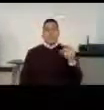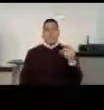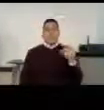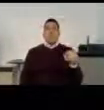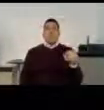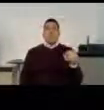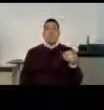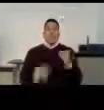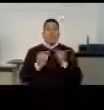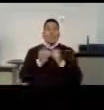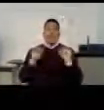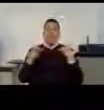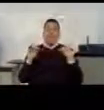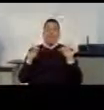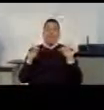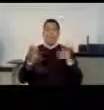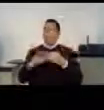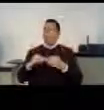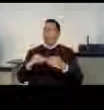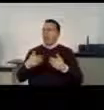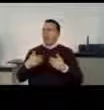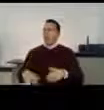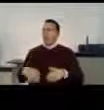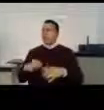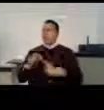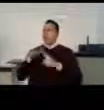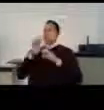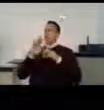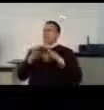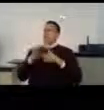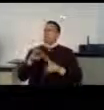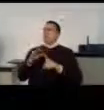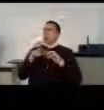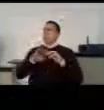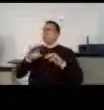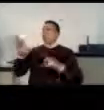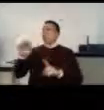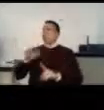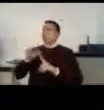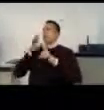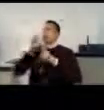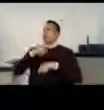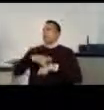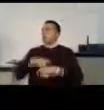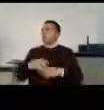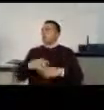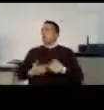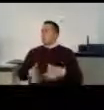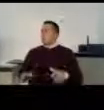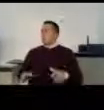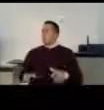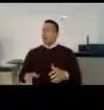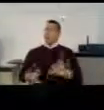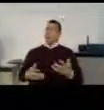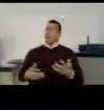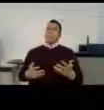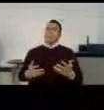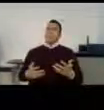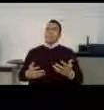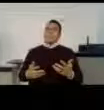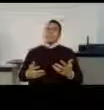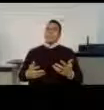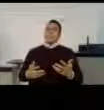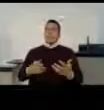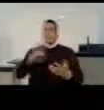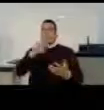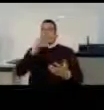tell the professor that I need extra time for my exam or whatnot. Well, sometimes they learn the hard way, and it